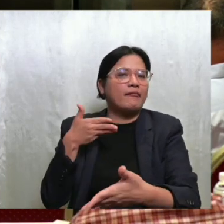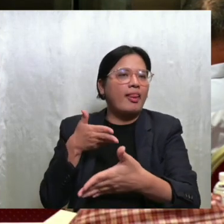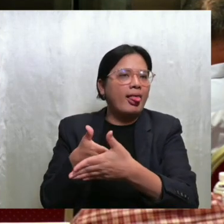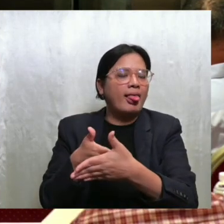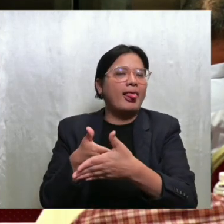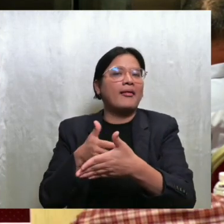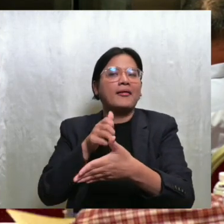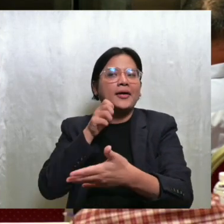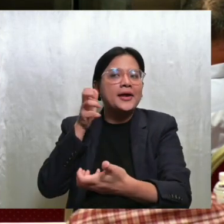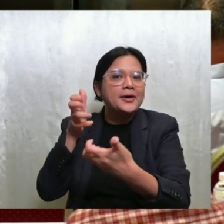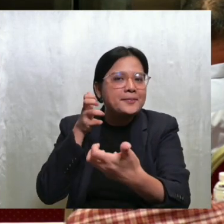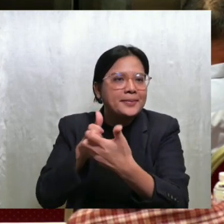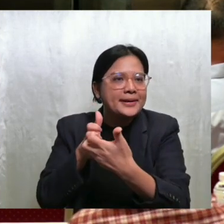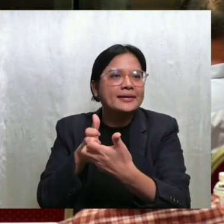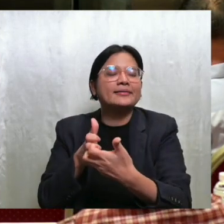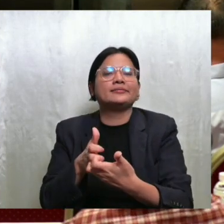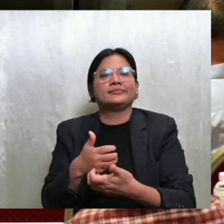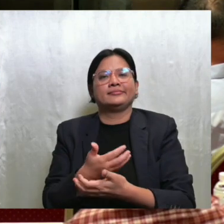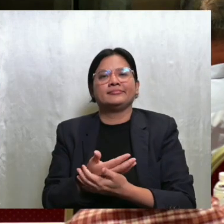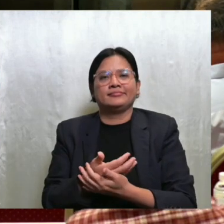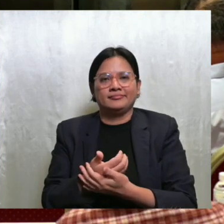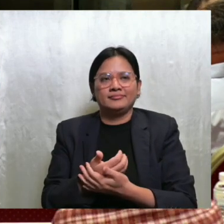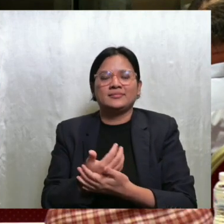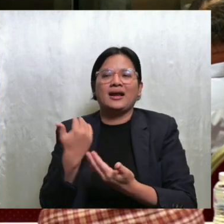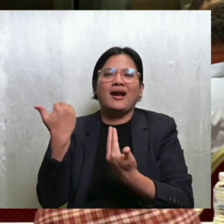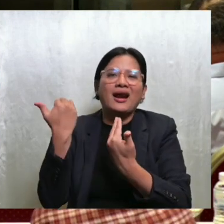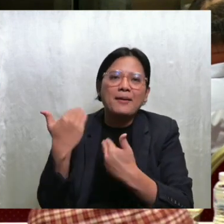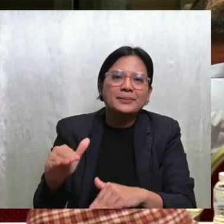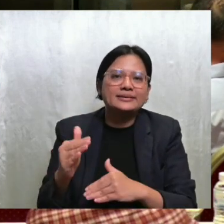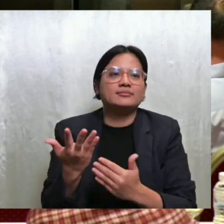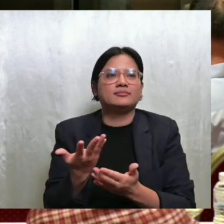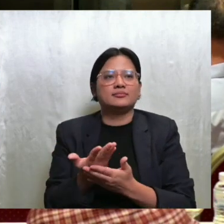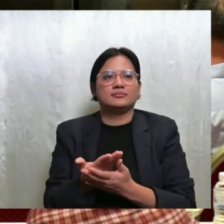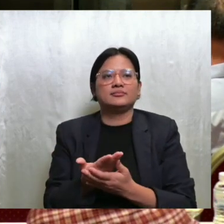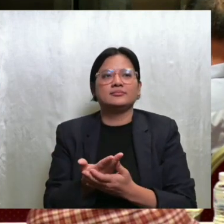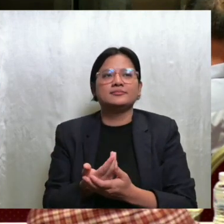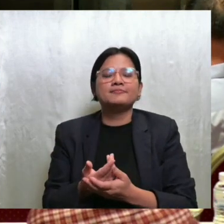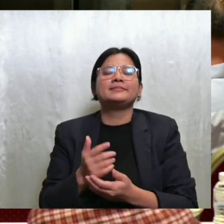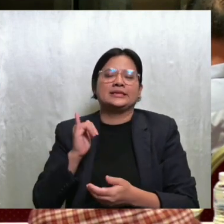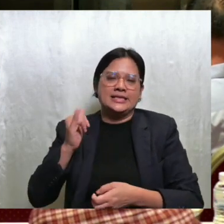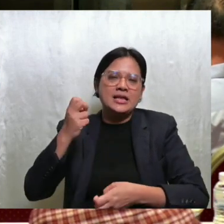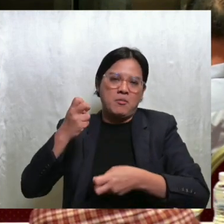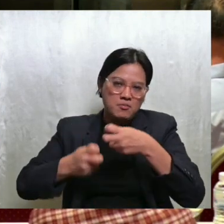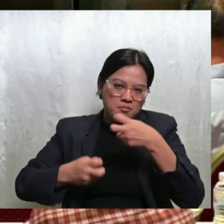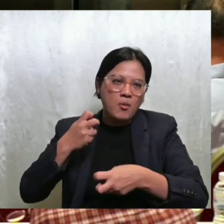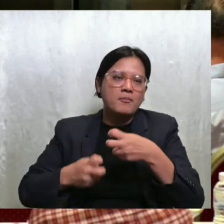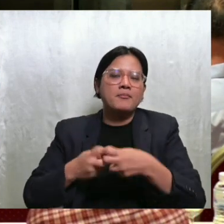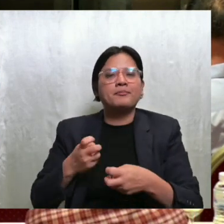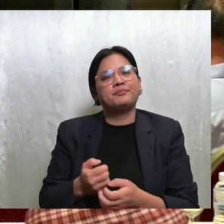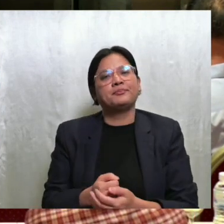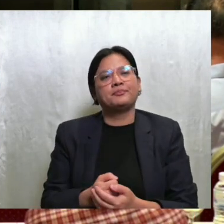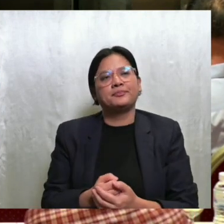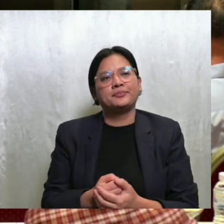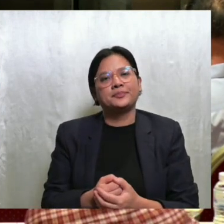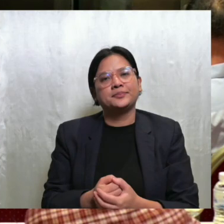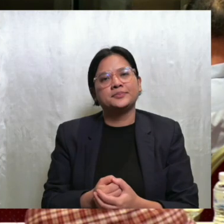levels leads to a lot more challenges. So, it was great to hear about these examples from settings and to hear